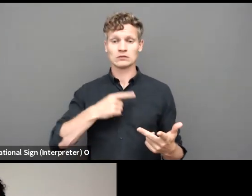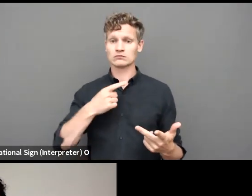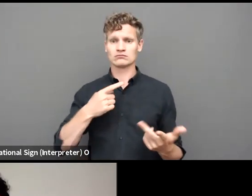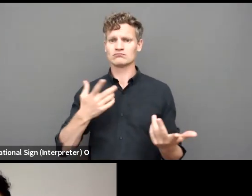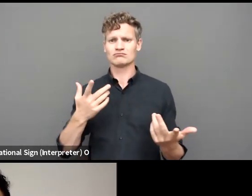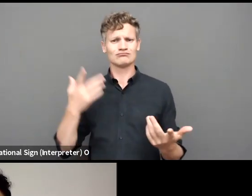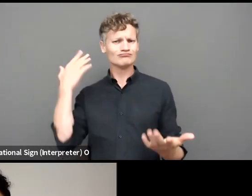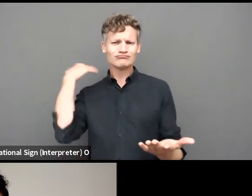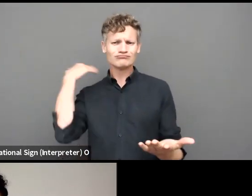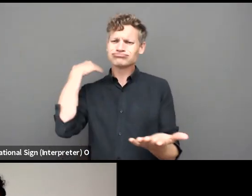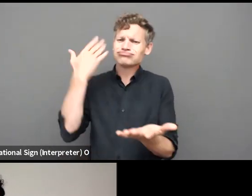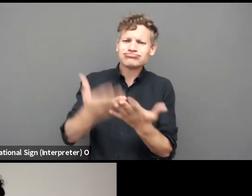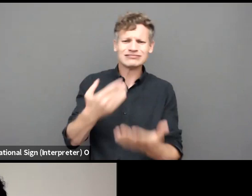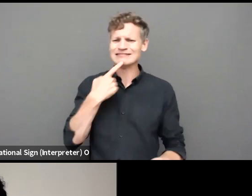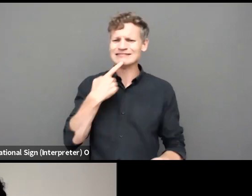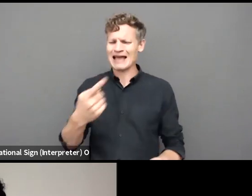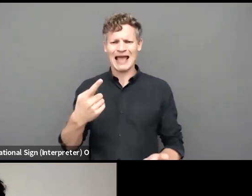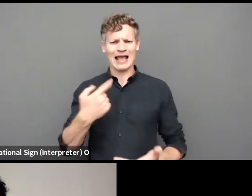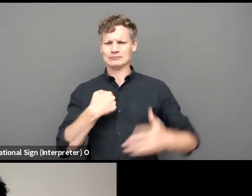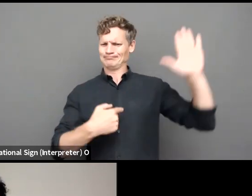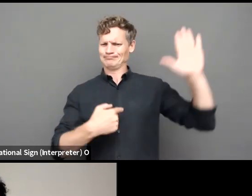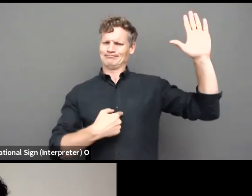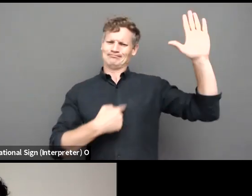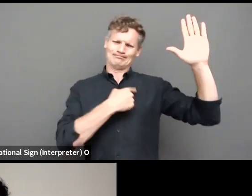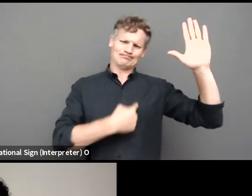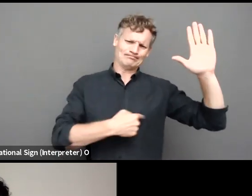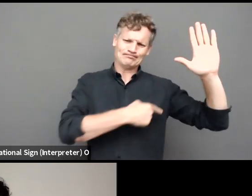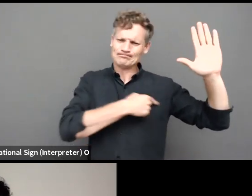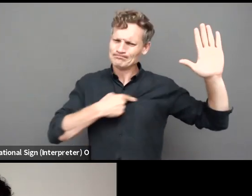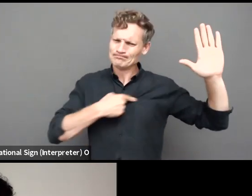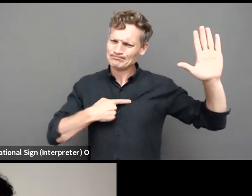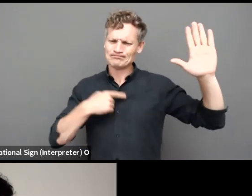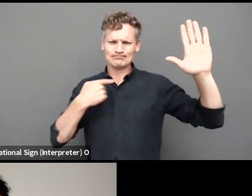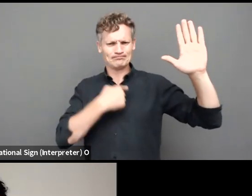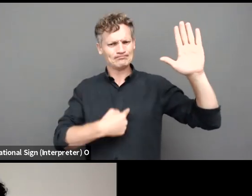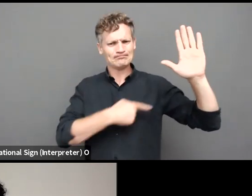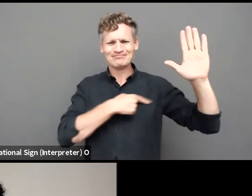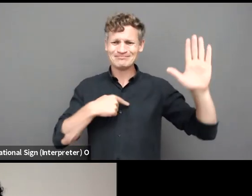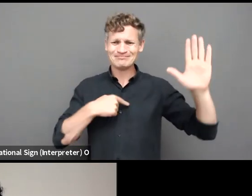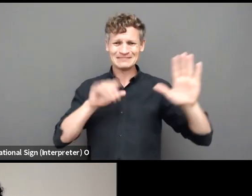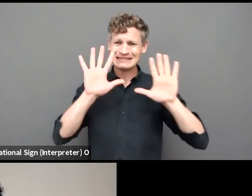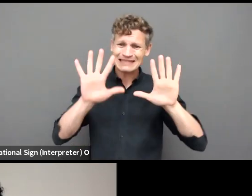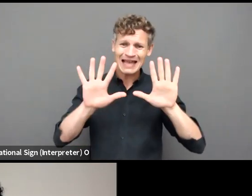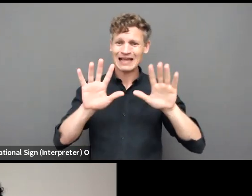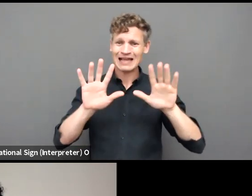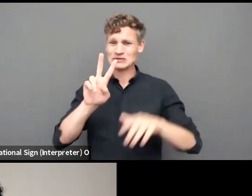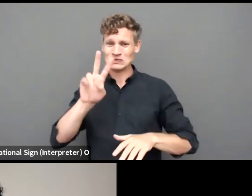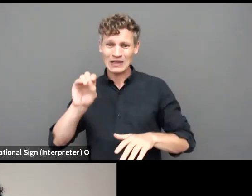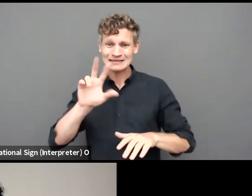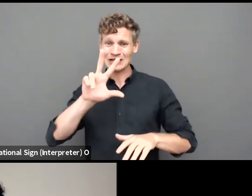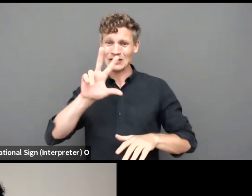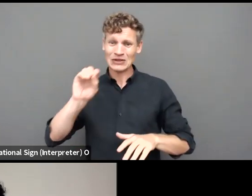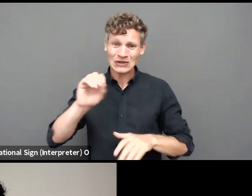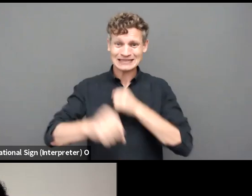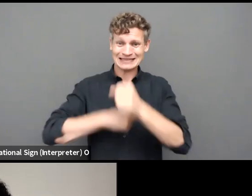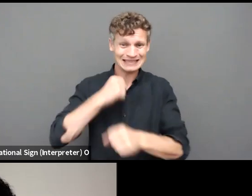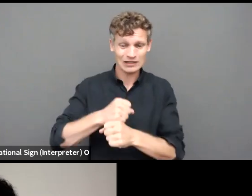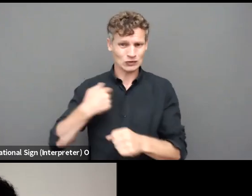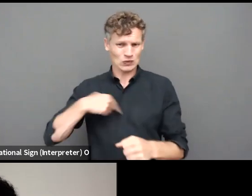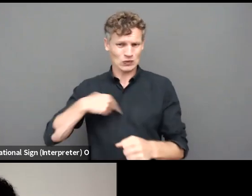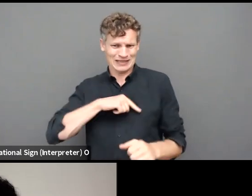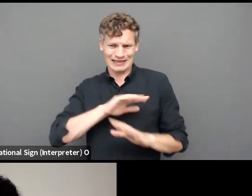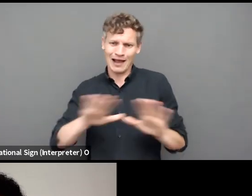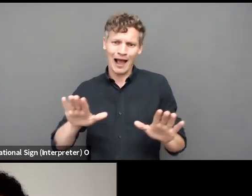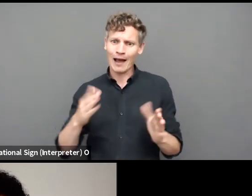pay. We've made them over the decades. What we don't really need are more on-paper commitments to make this happen. We need action to make it